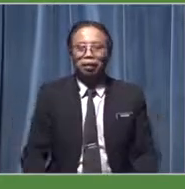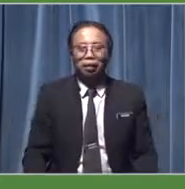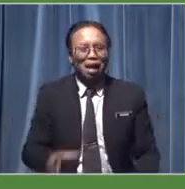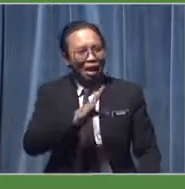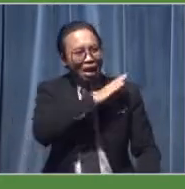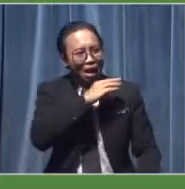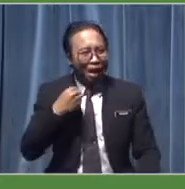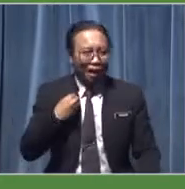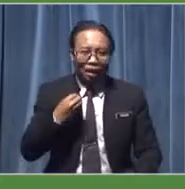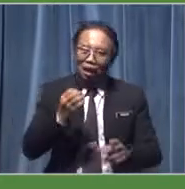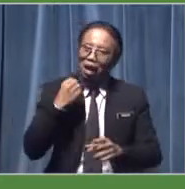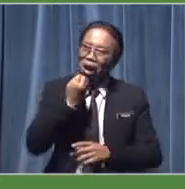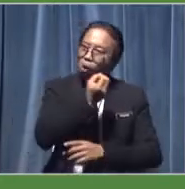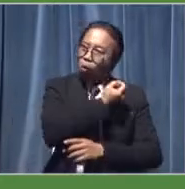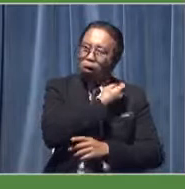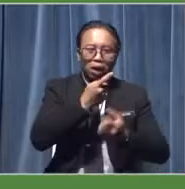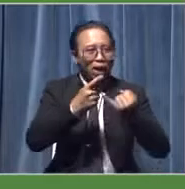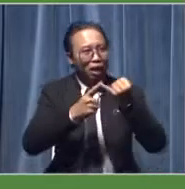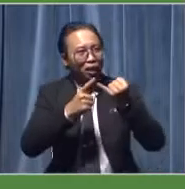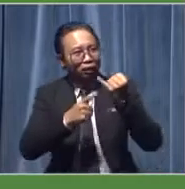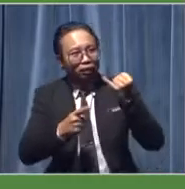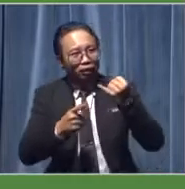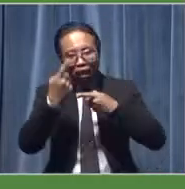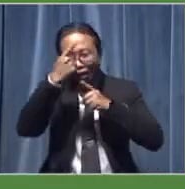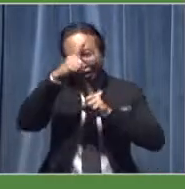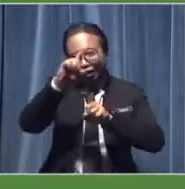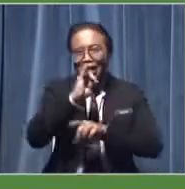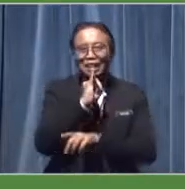And our final answer is